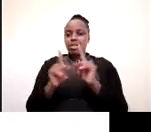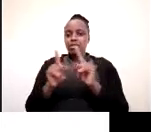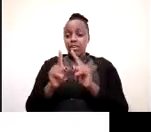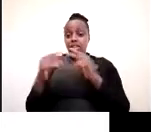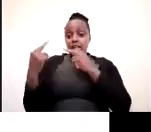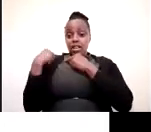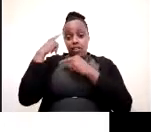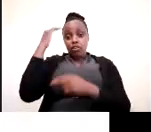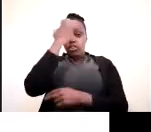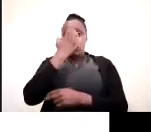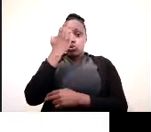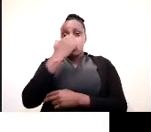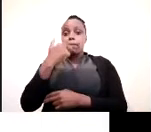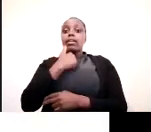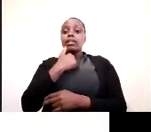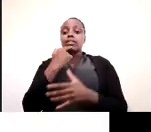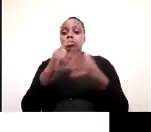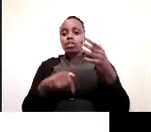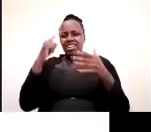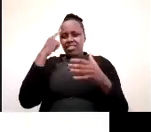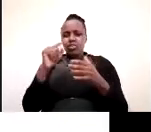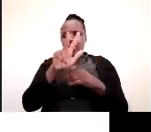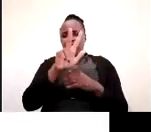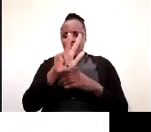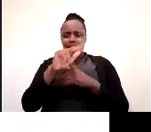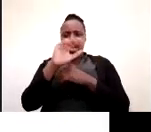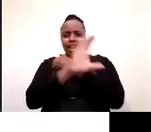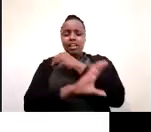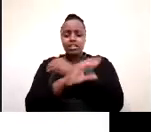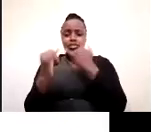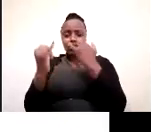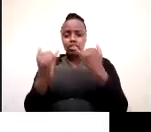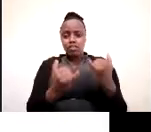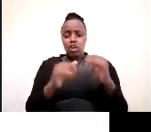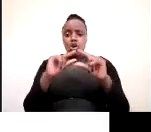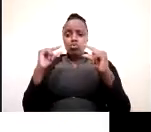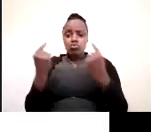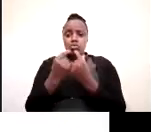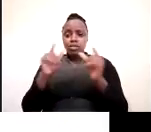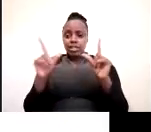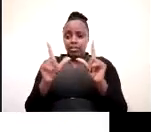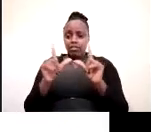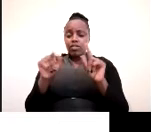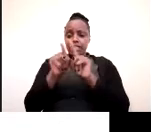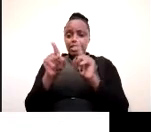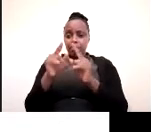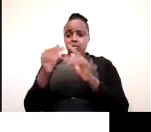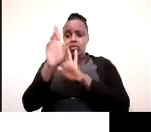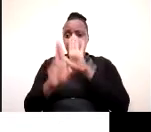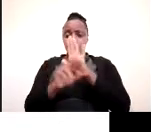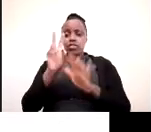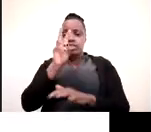European Union. I said not a novelty for third countries, the introduction of the group certification as a part of the regulation. We really saw that